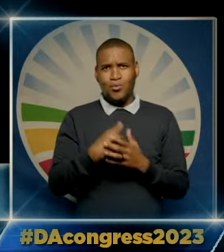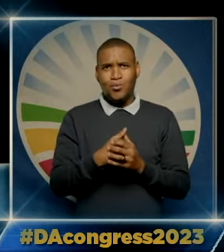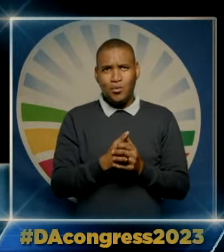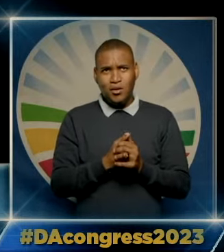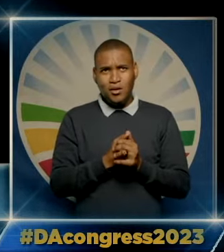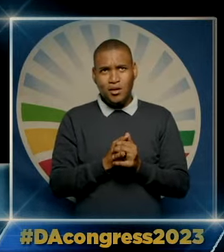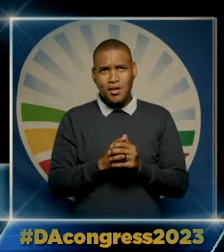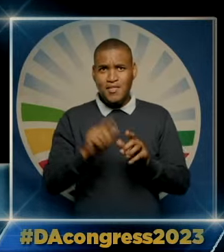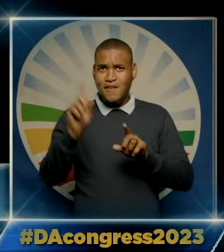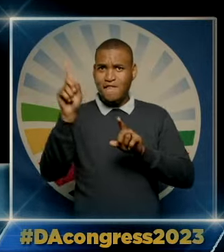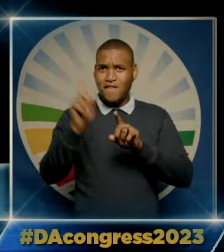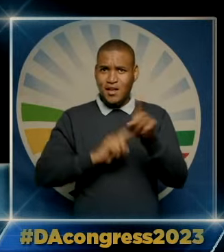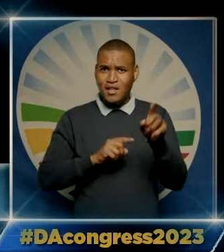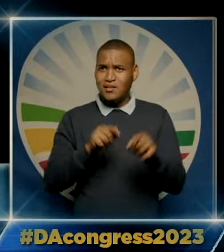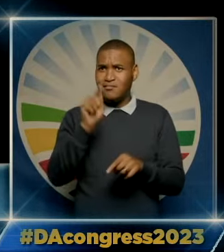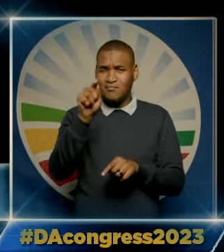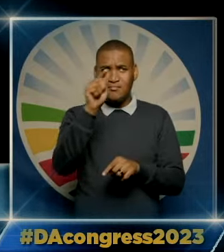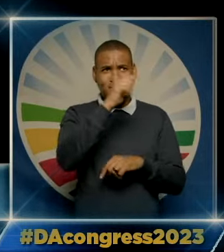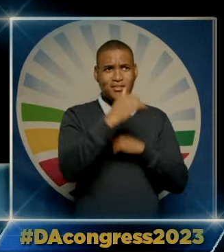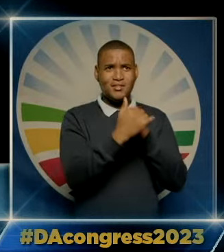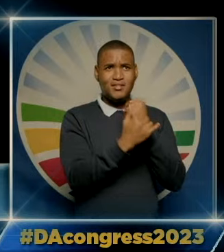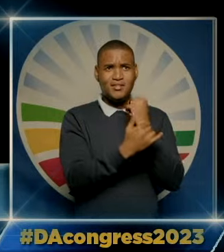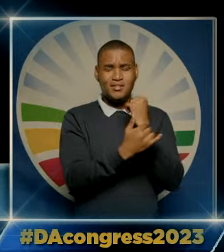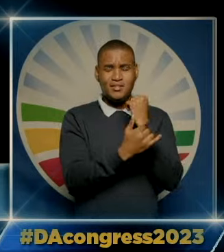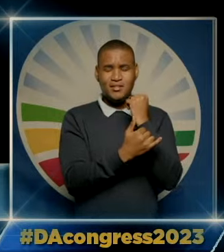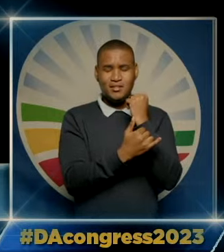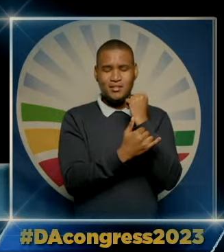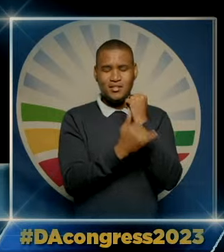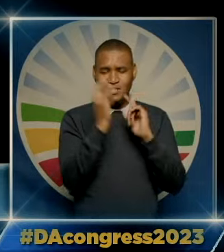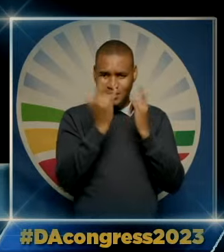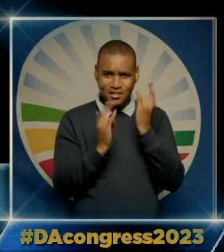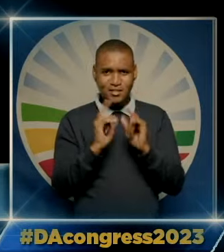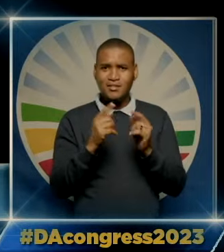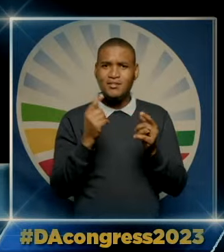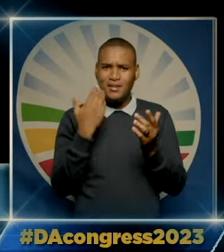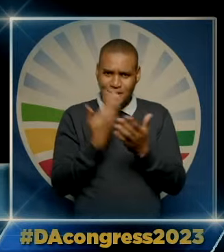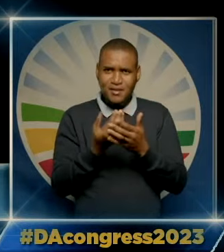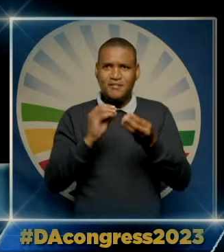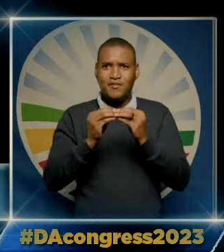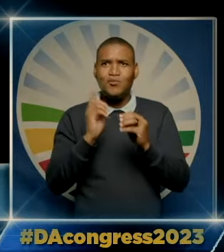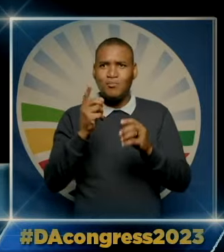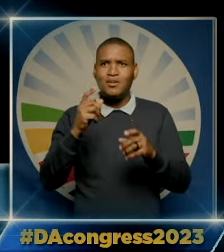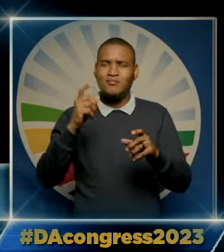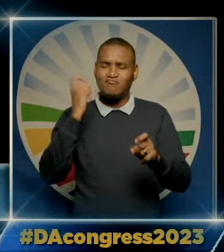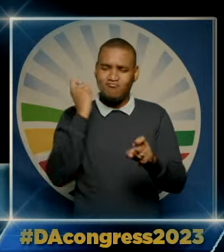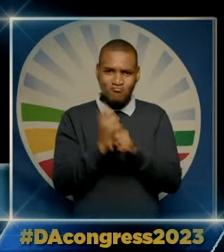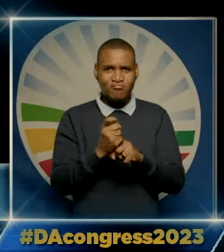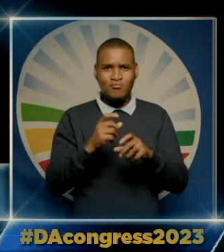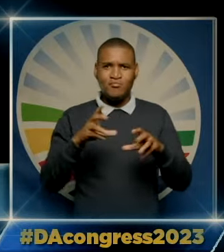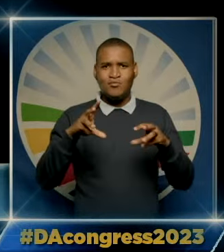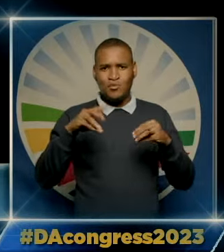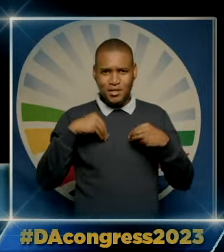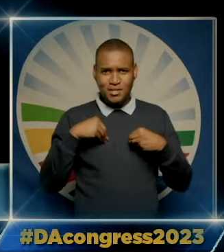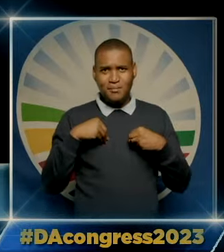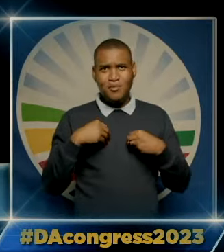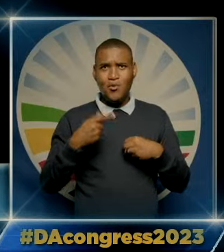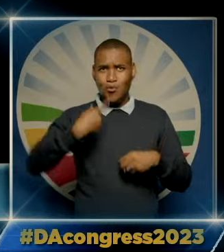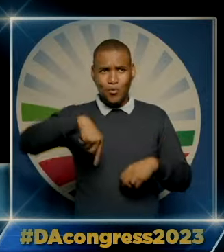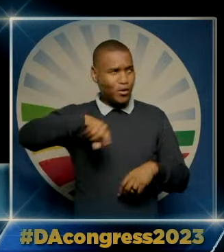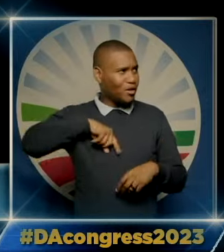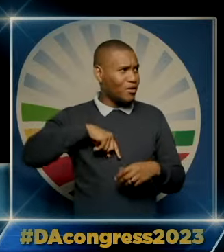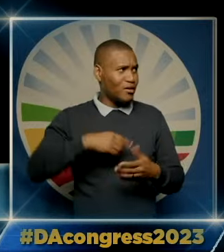The failures in these cities are not inevitable, and we must refuse to accept them. We, everyone in